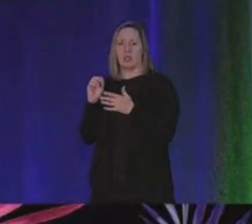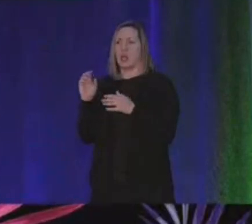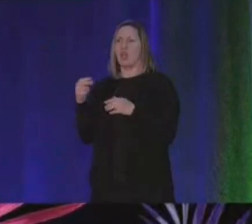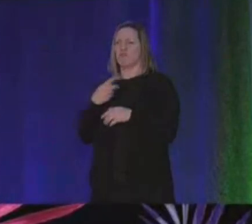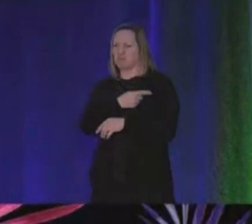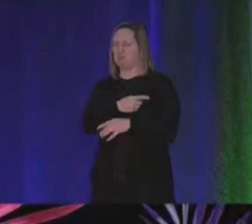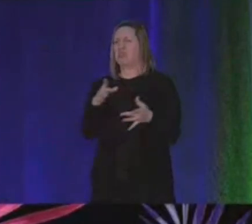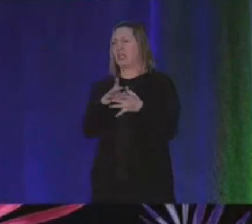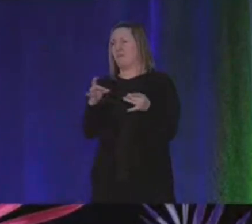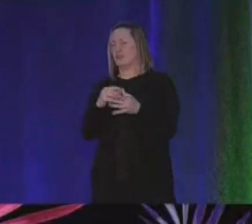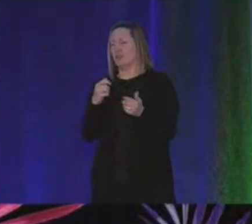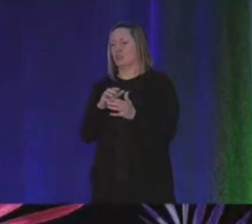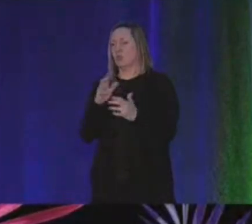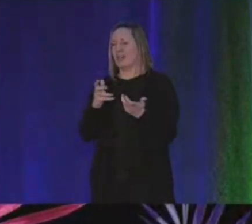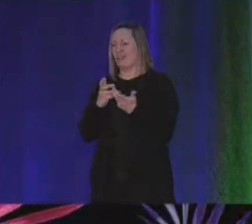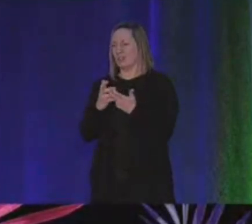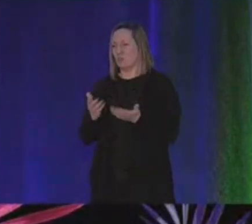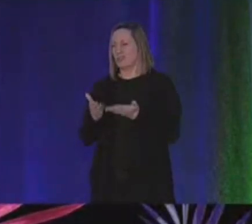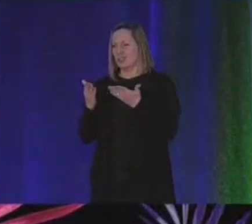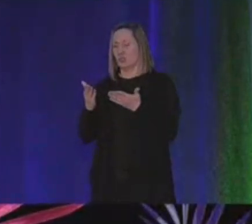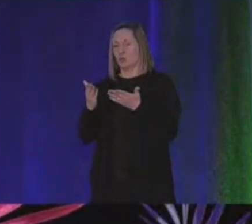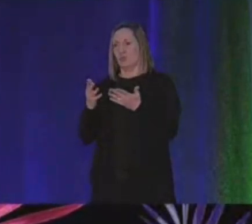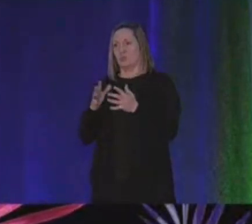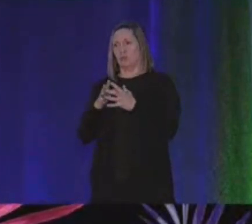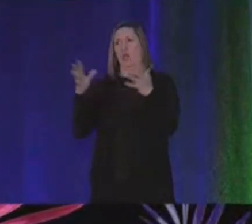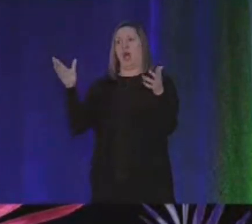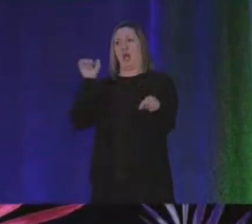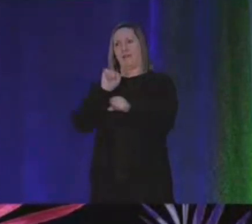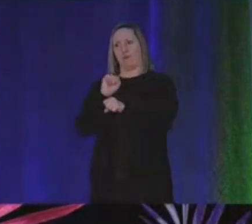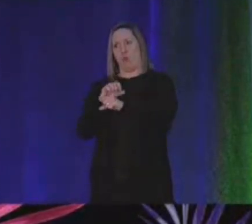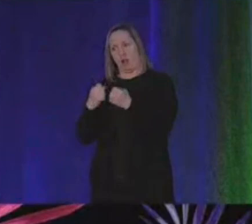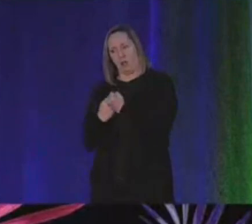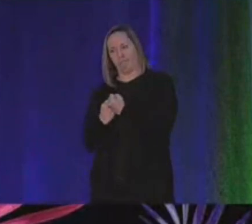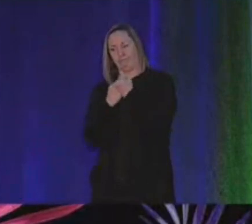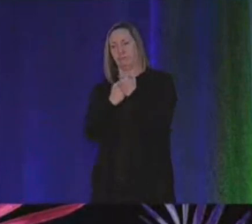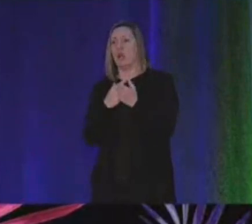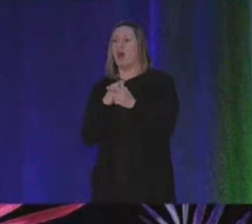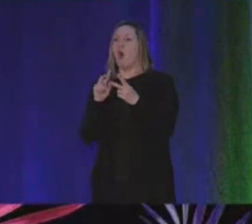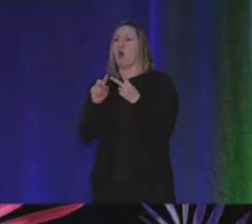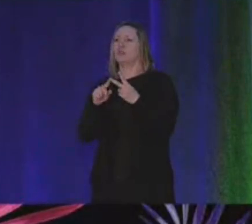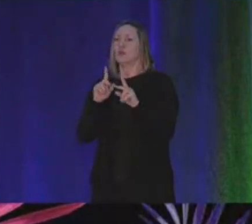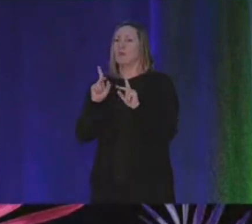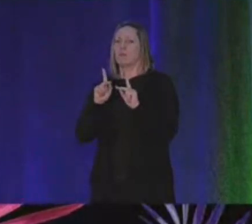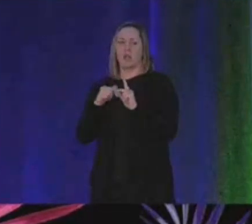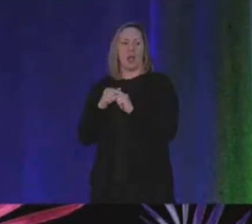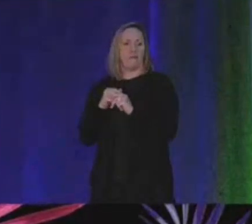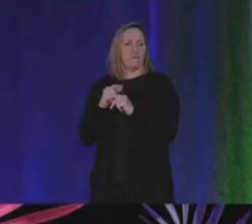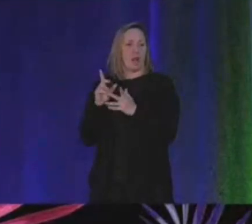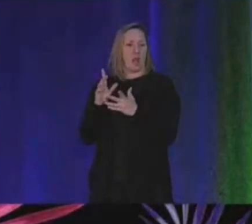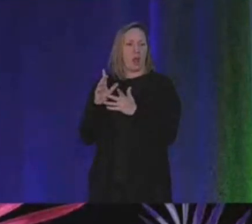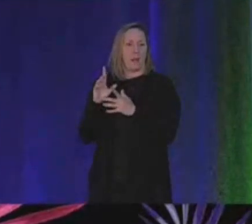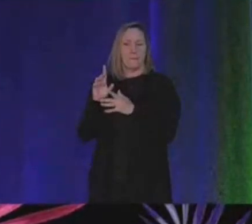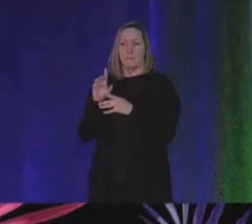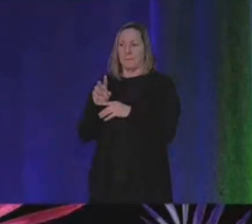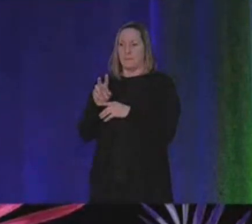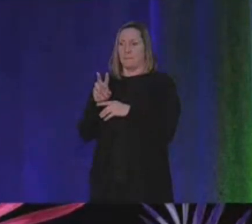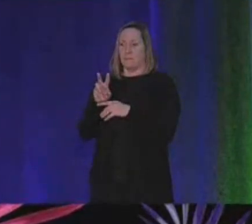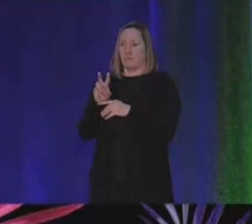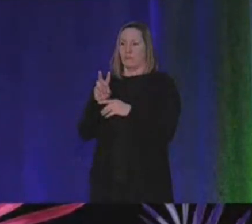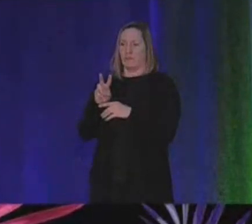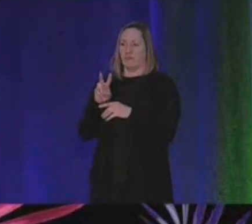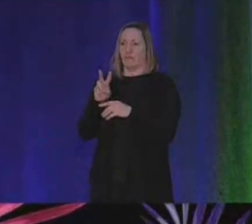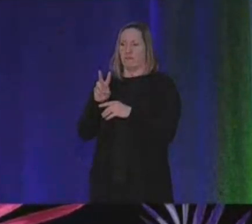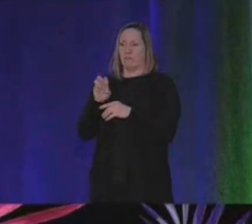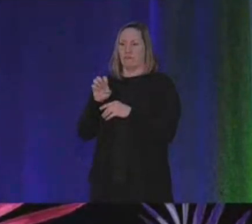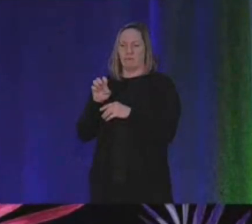have to do a lot of custom work, a lot of heavy lifting to kind of stand that up. Secondly, folks don't have detailed usage information about a component to make decisions on